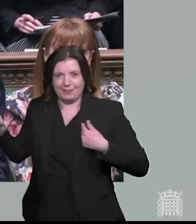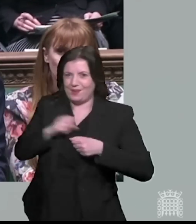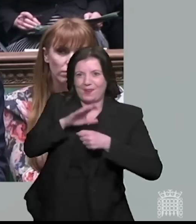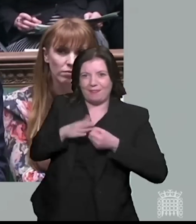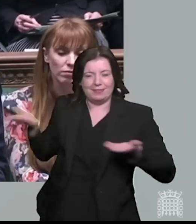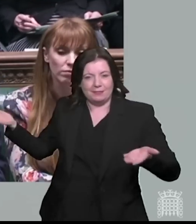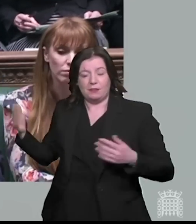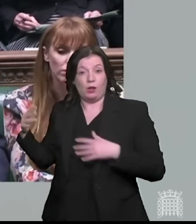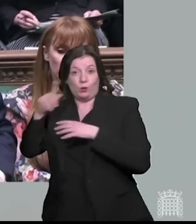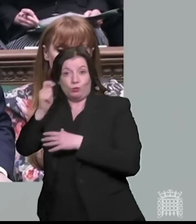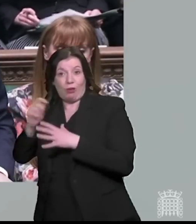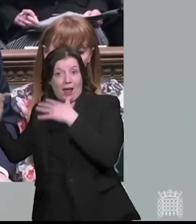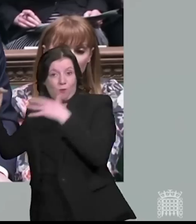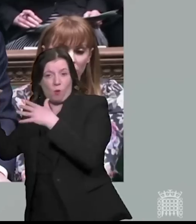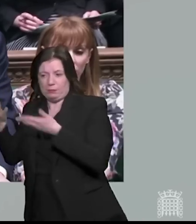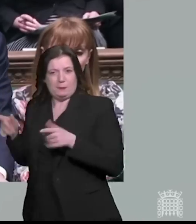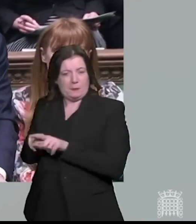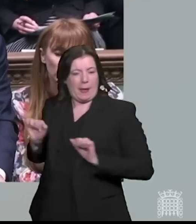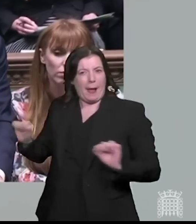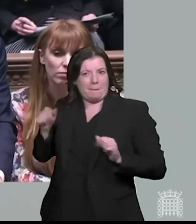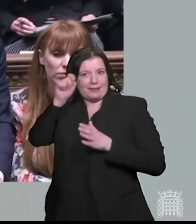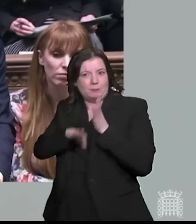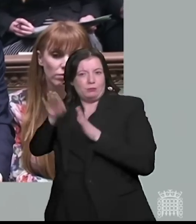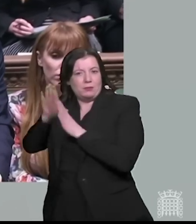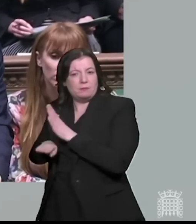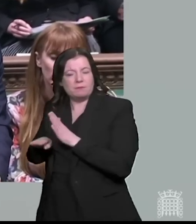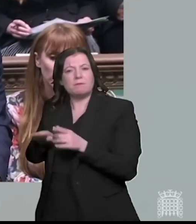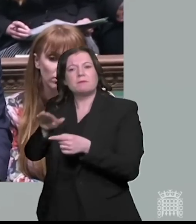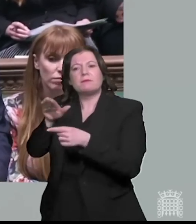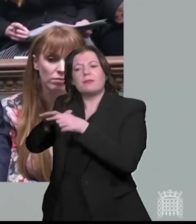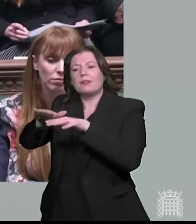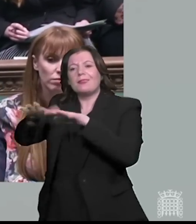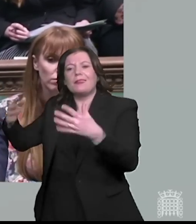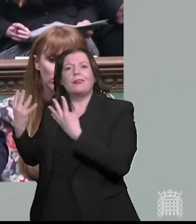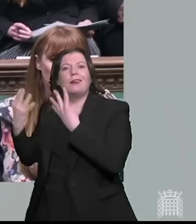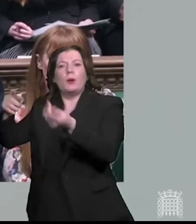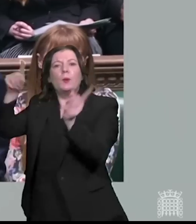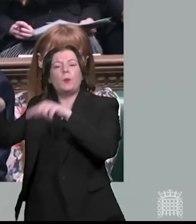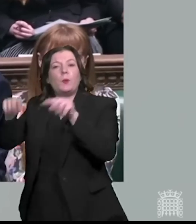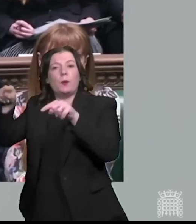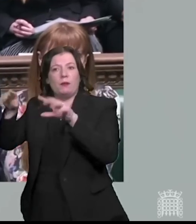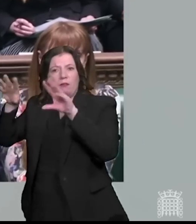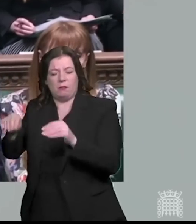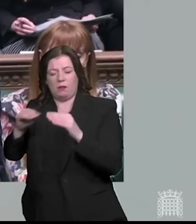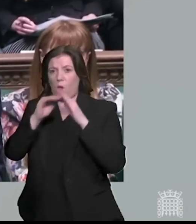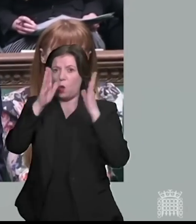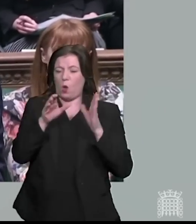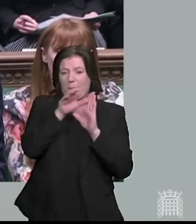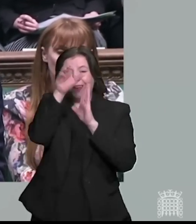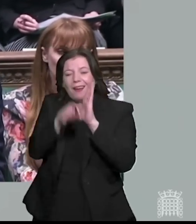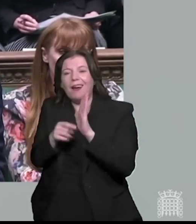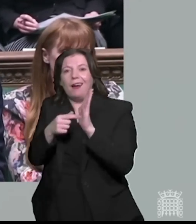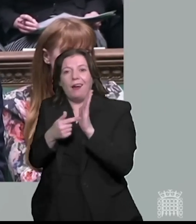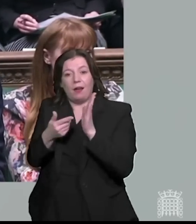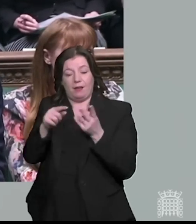same war. And the war didn't ban onshore wind. The war didn't scrap our home insulation scheme.